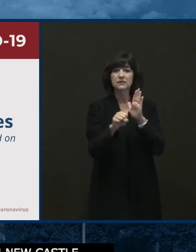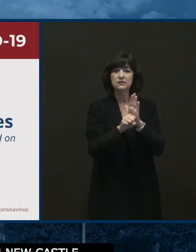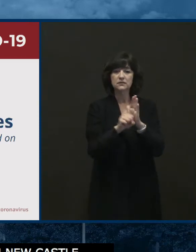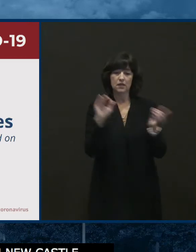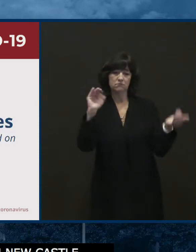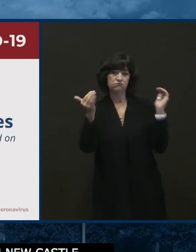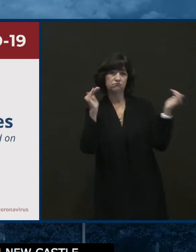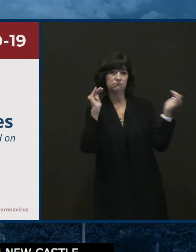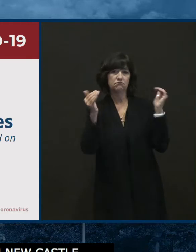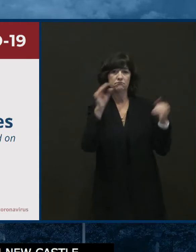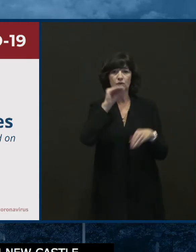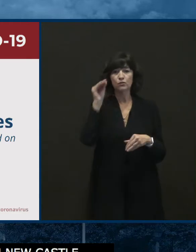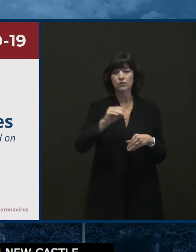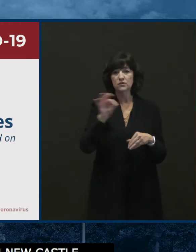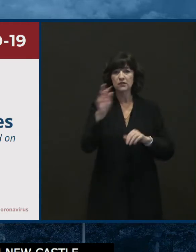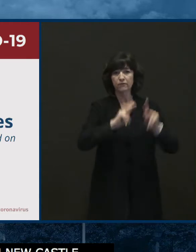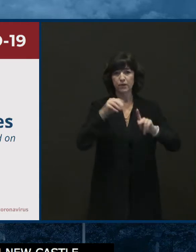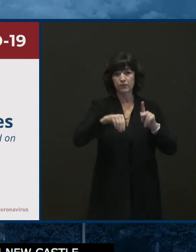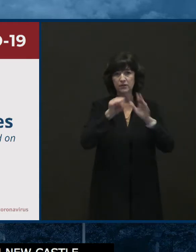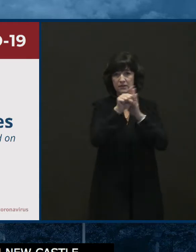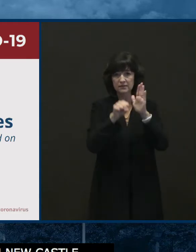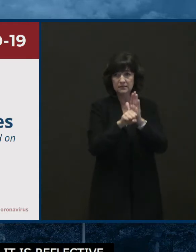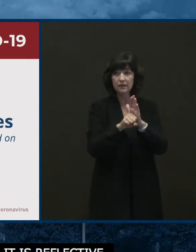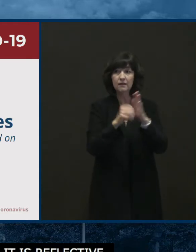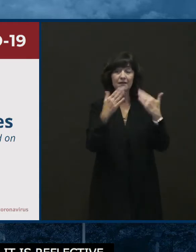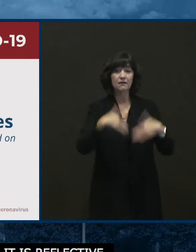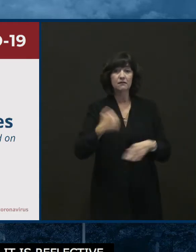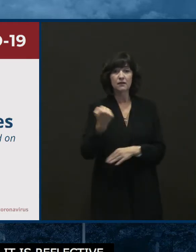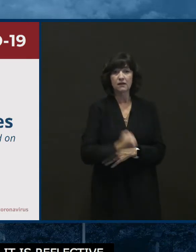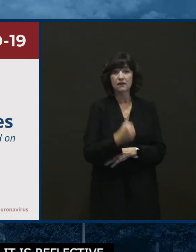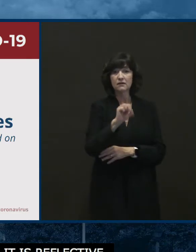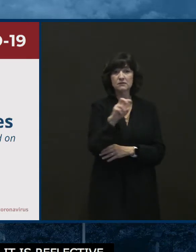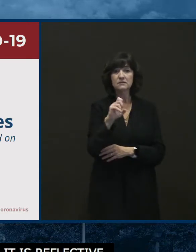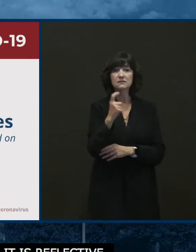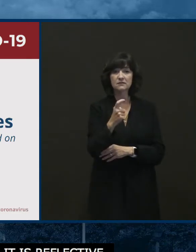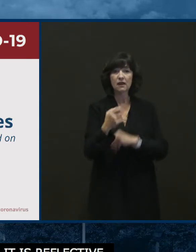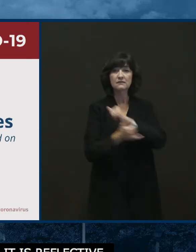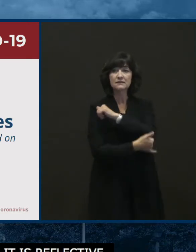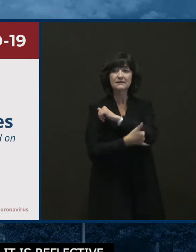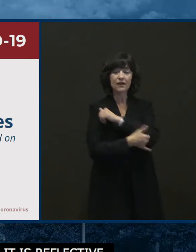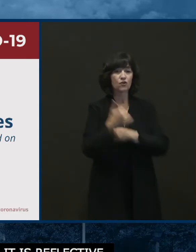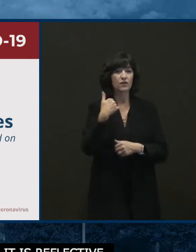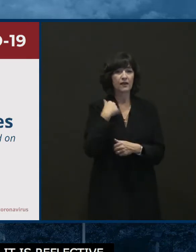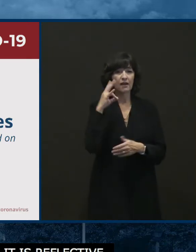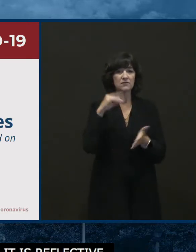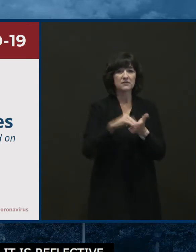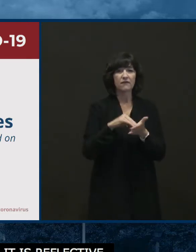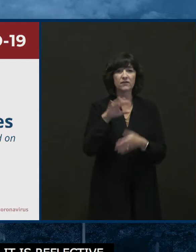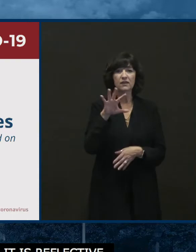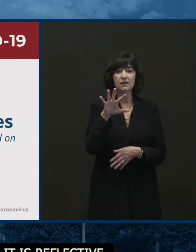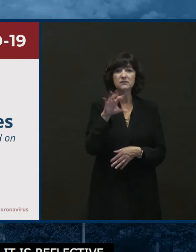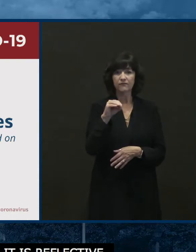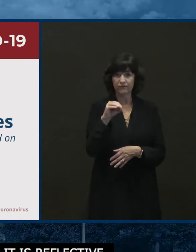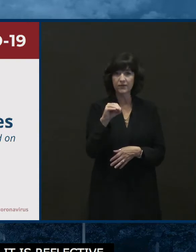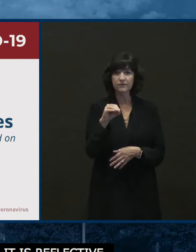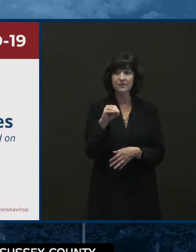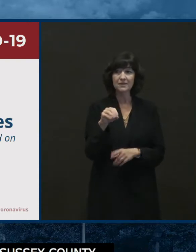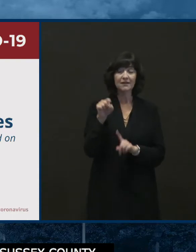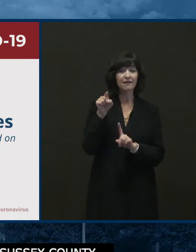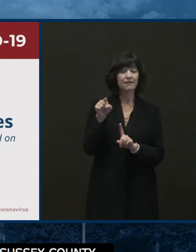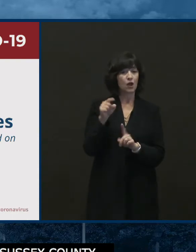the number of positive cases in Sussex County continue to have the most cases